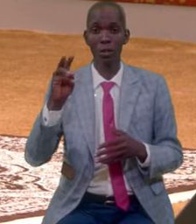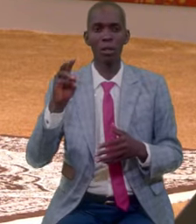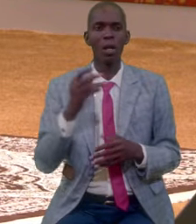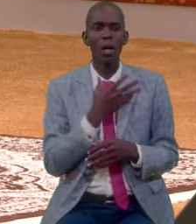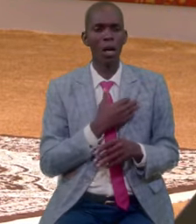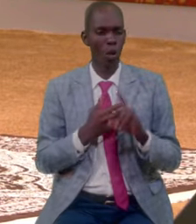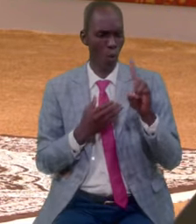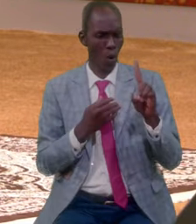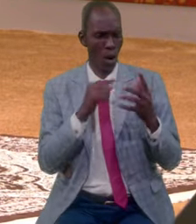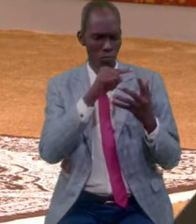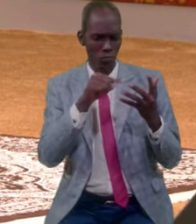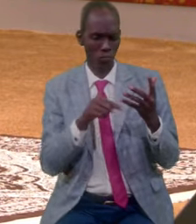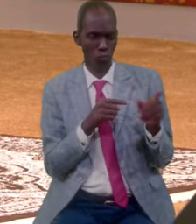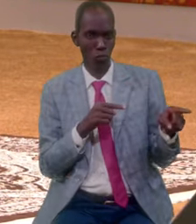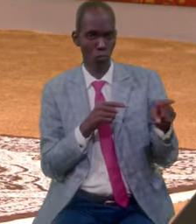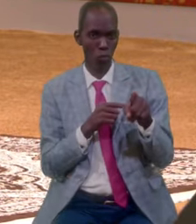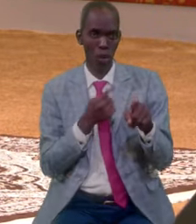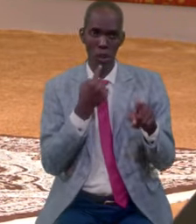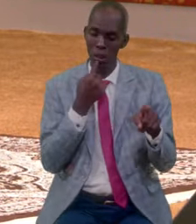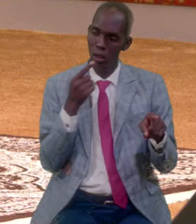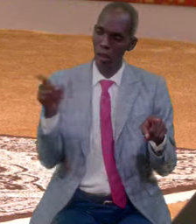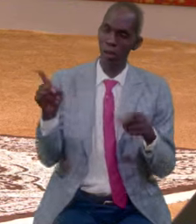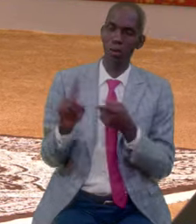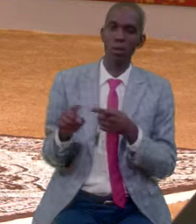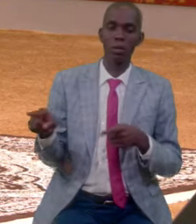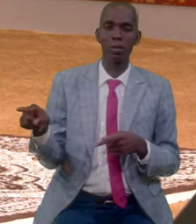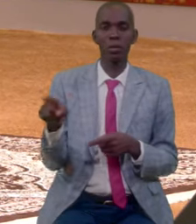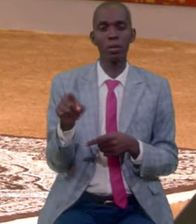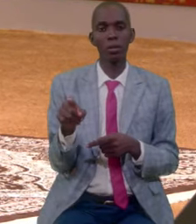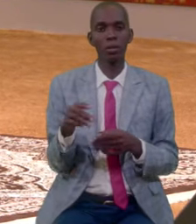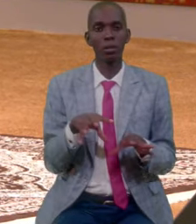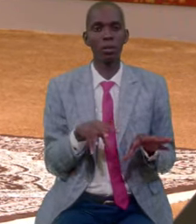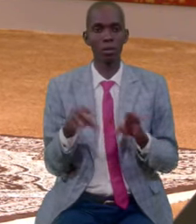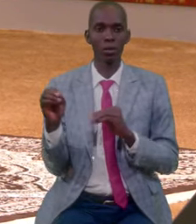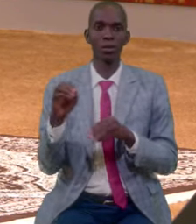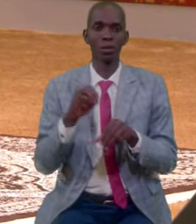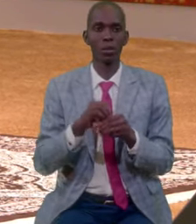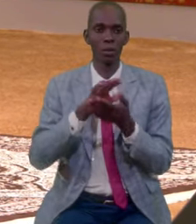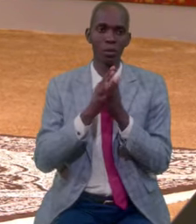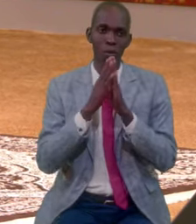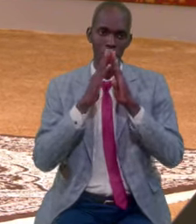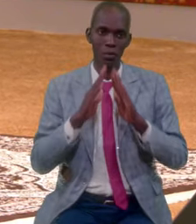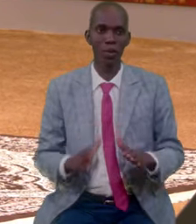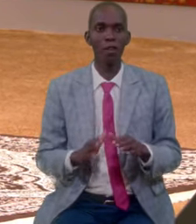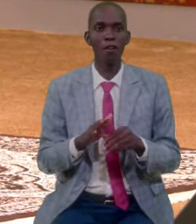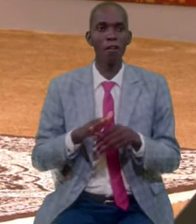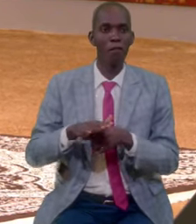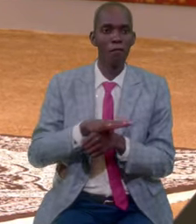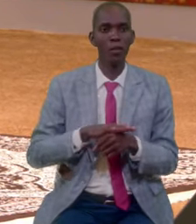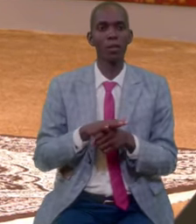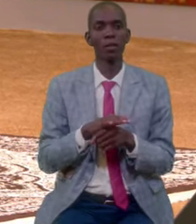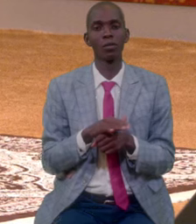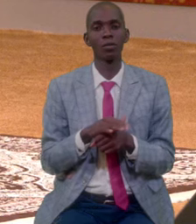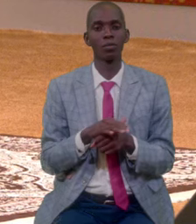one of you say unto them, depart in peace, be ye warmed